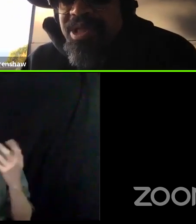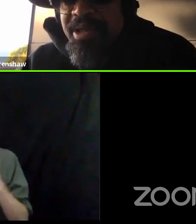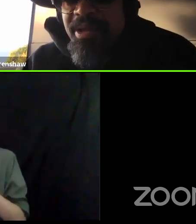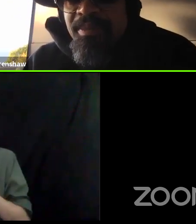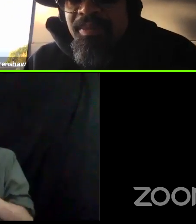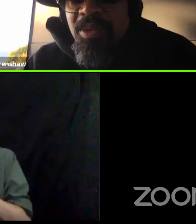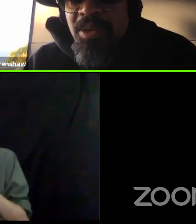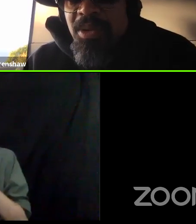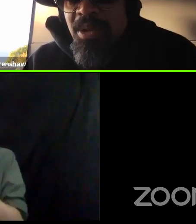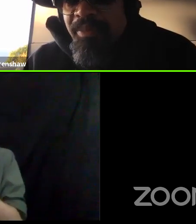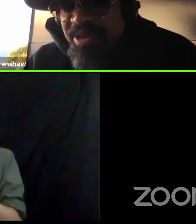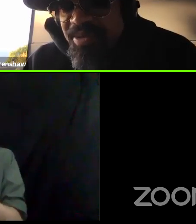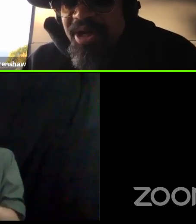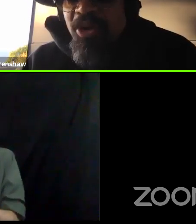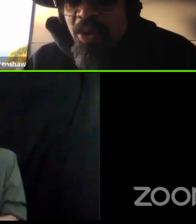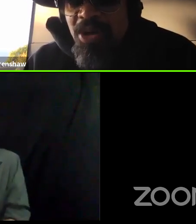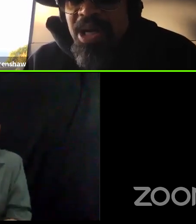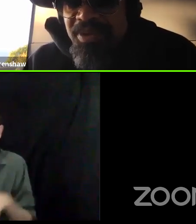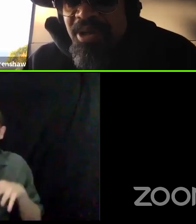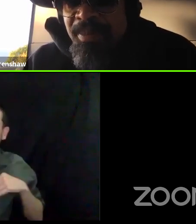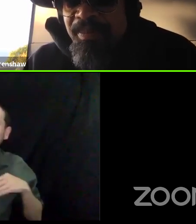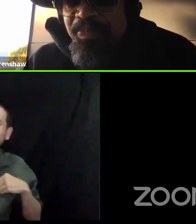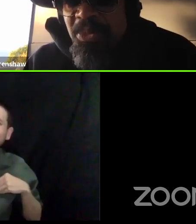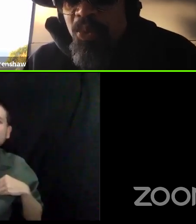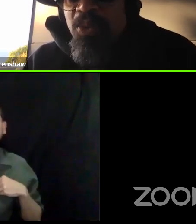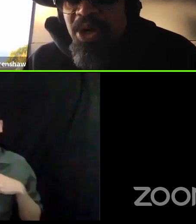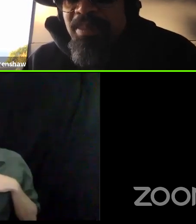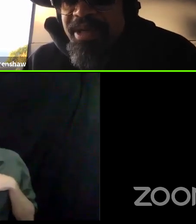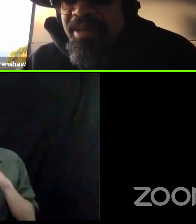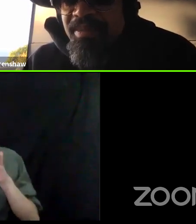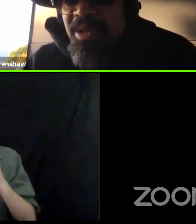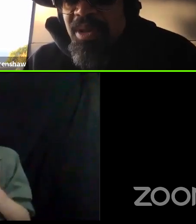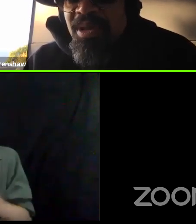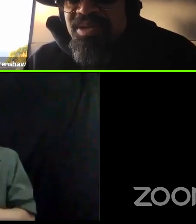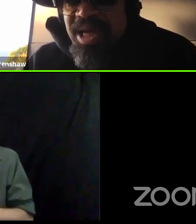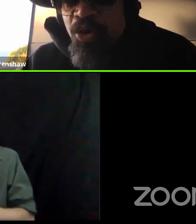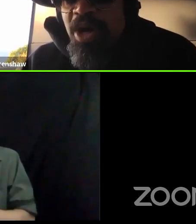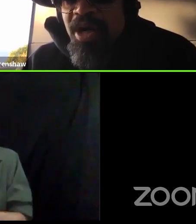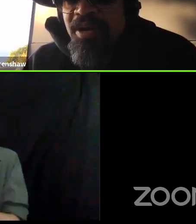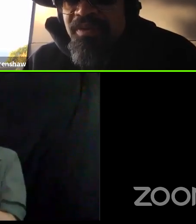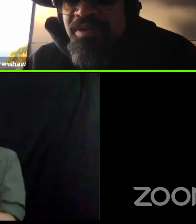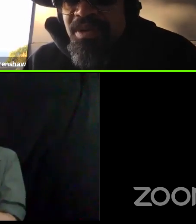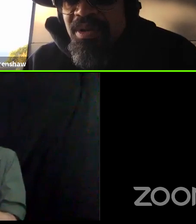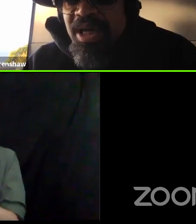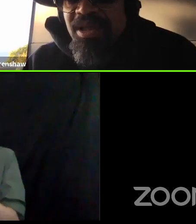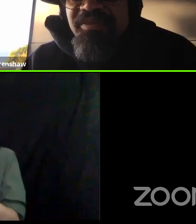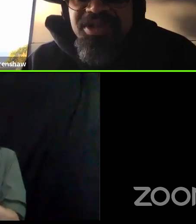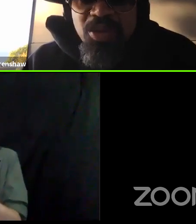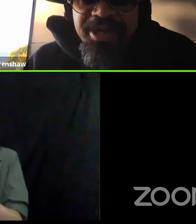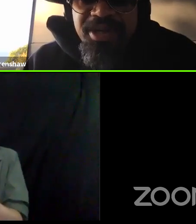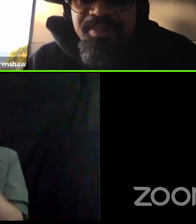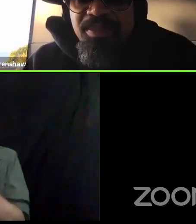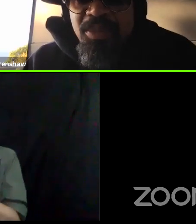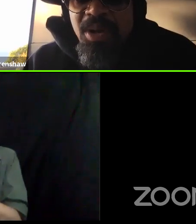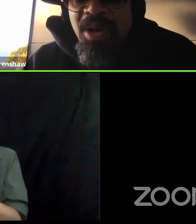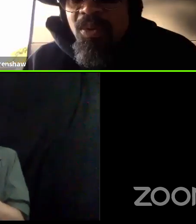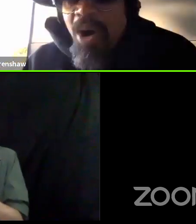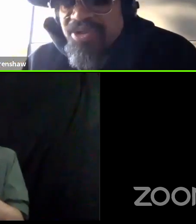will we take it? There's a better world out there. We will make it. Yeah. Tighter waves and the levees